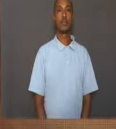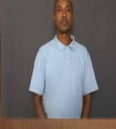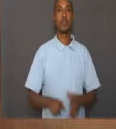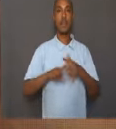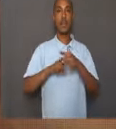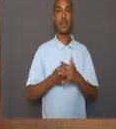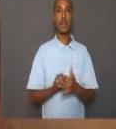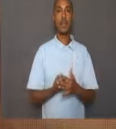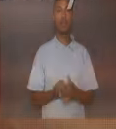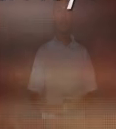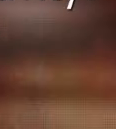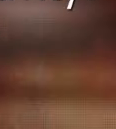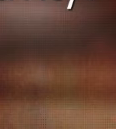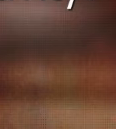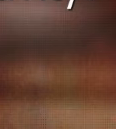Begin.